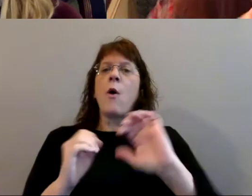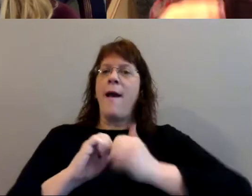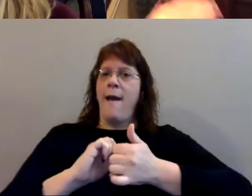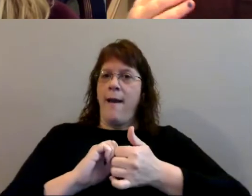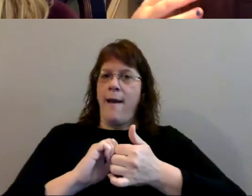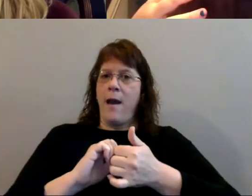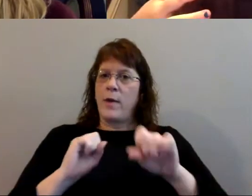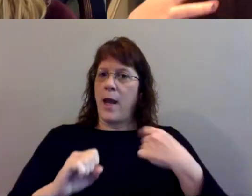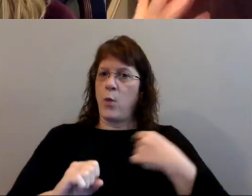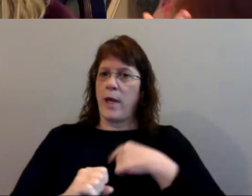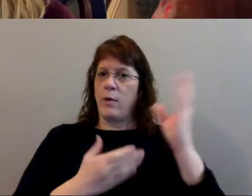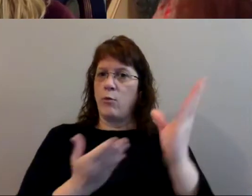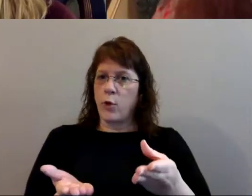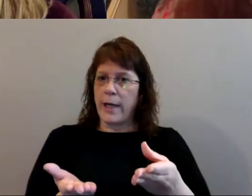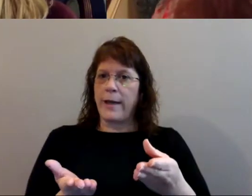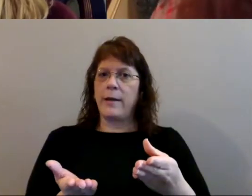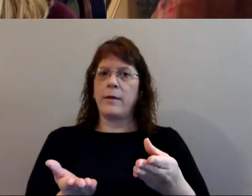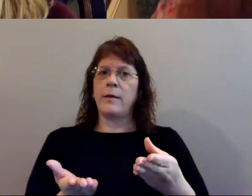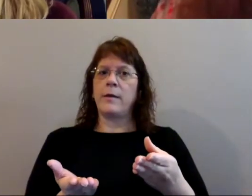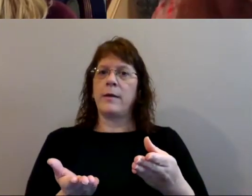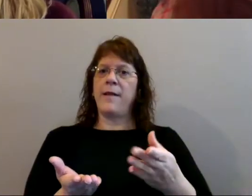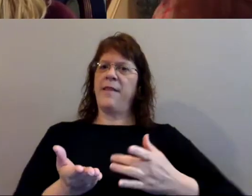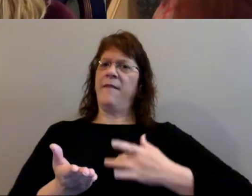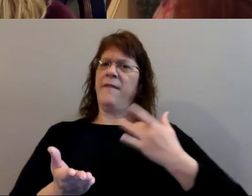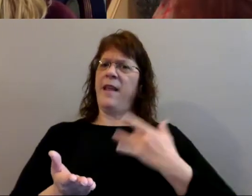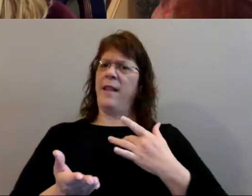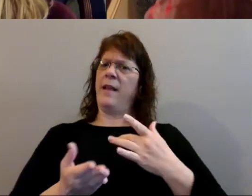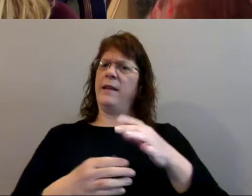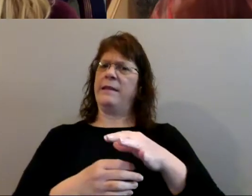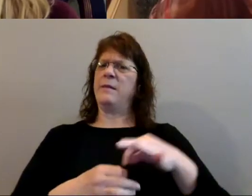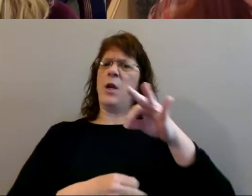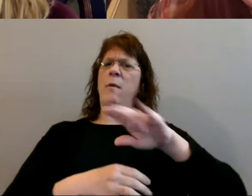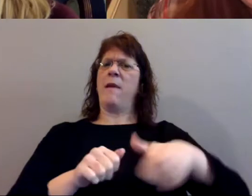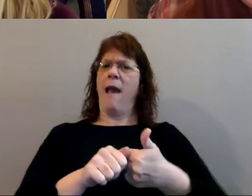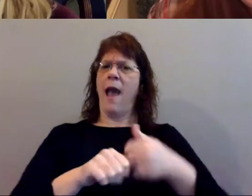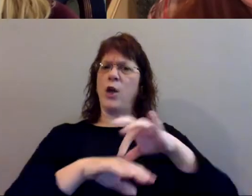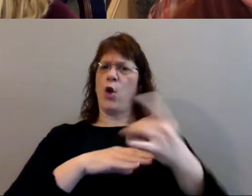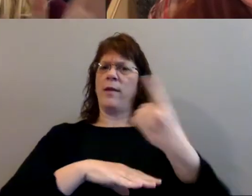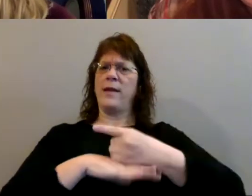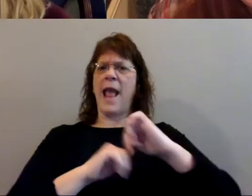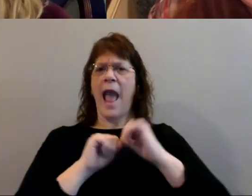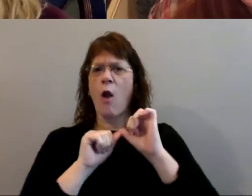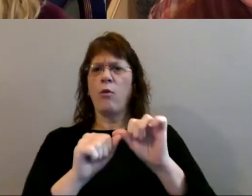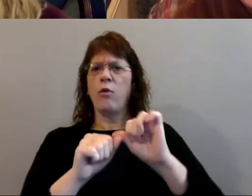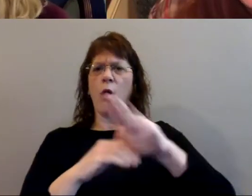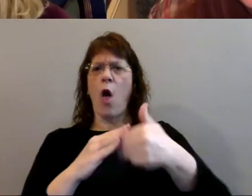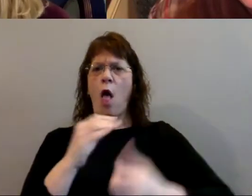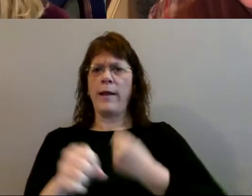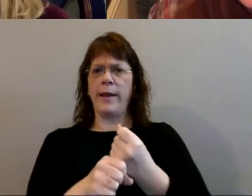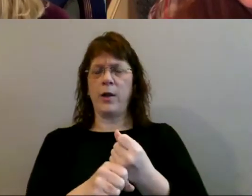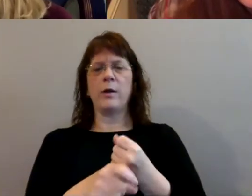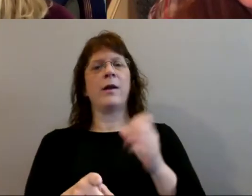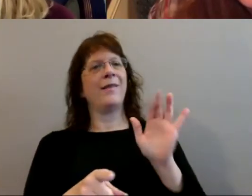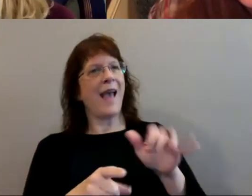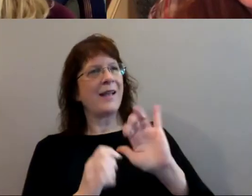how can we bring like the spirit of Earth Day into the whole year? so this is kind of where I like to say the like lead by example